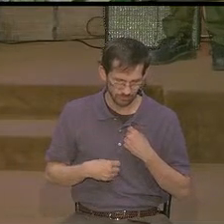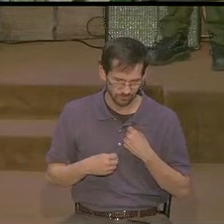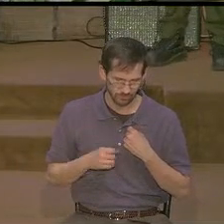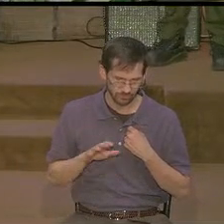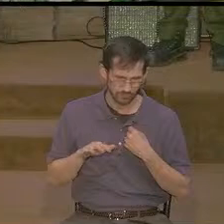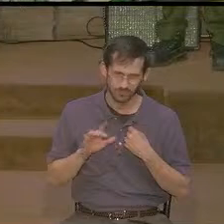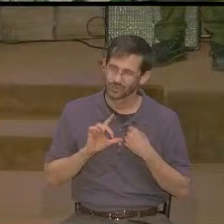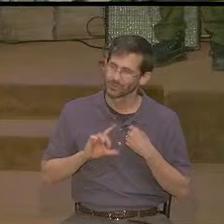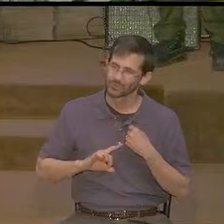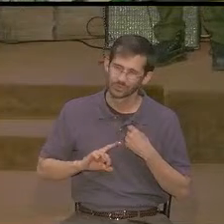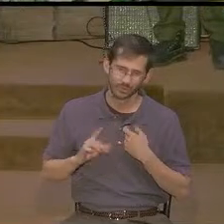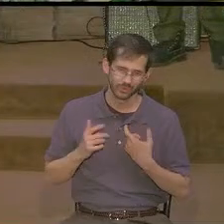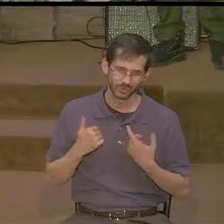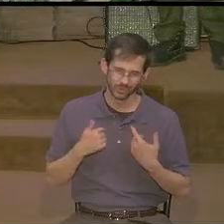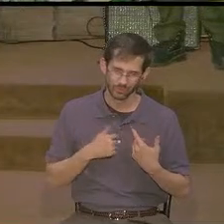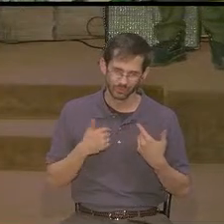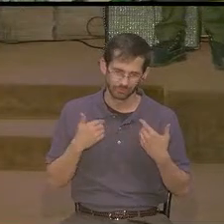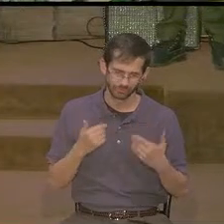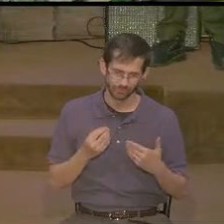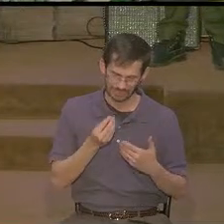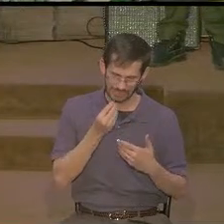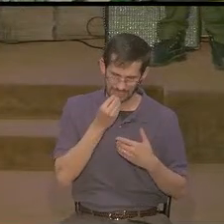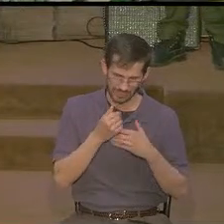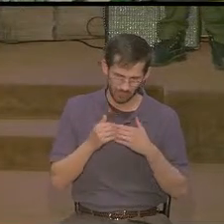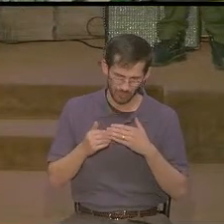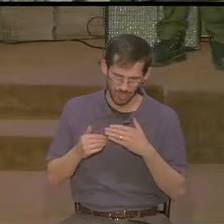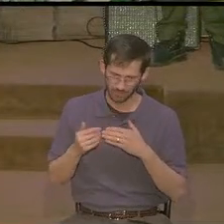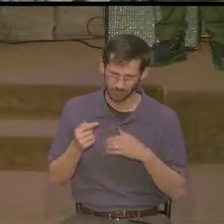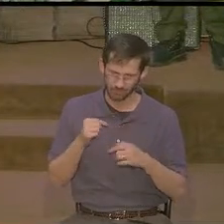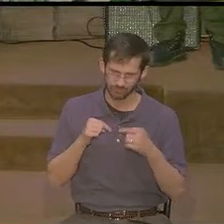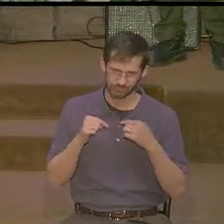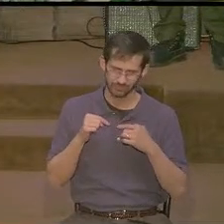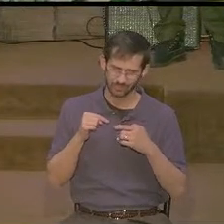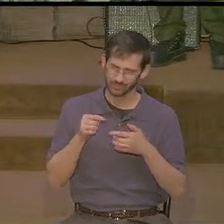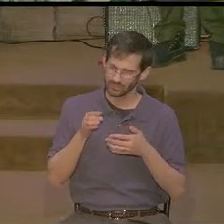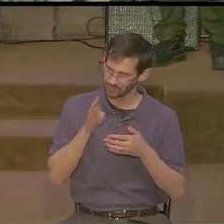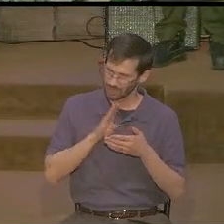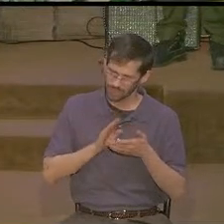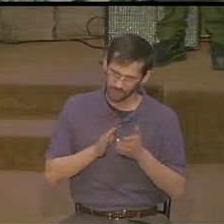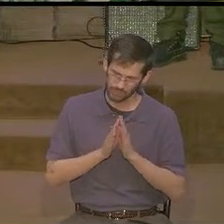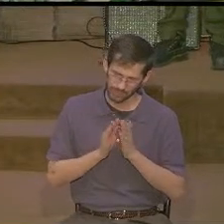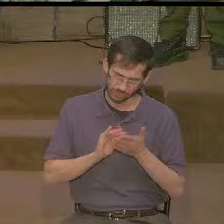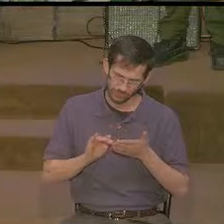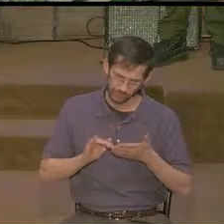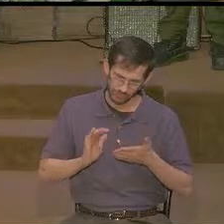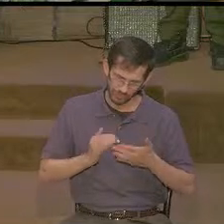Lord, even before we partake of this bread, we ask you, God, to forgive us of our sins.